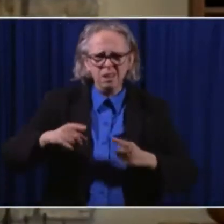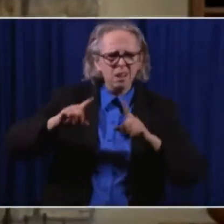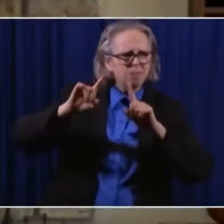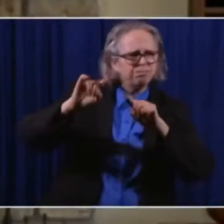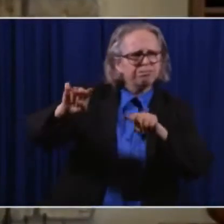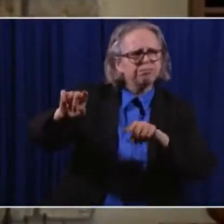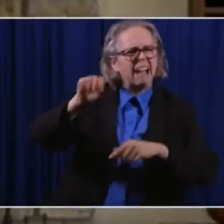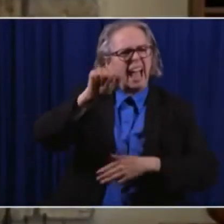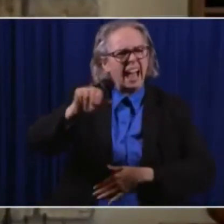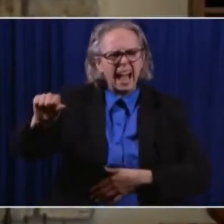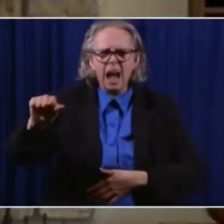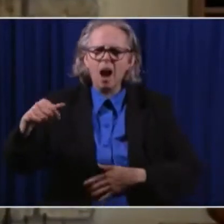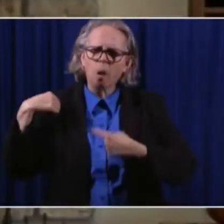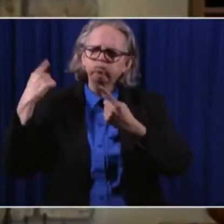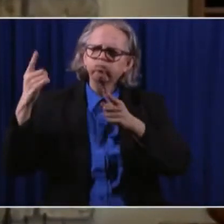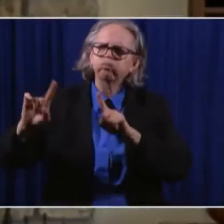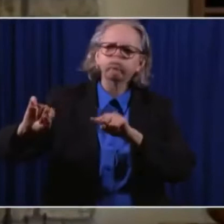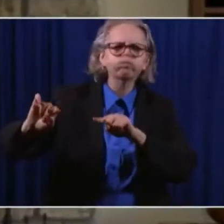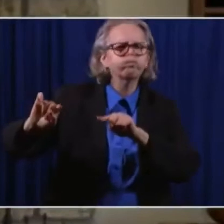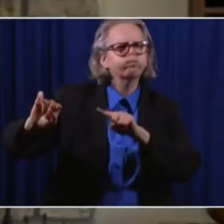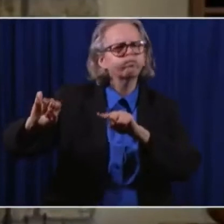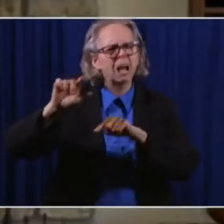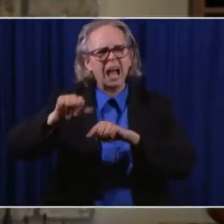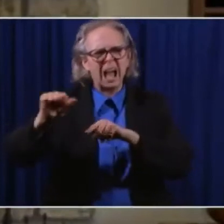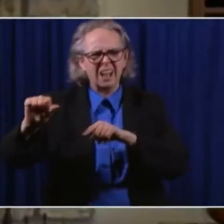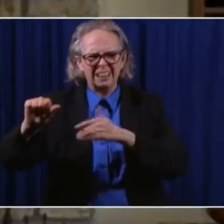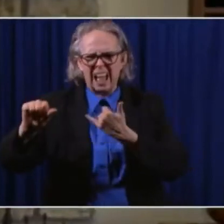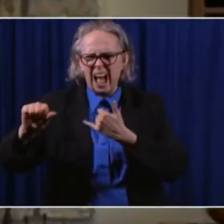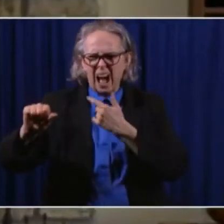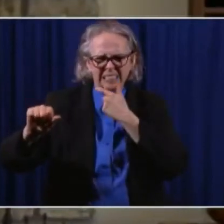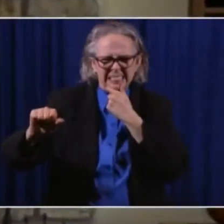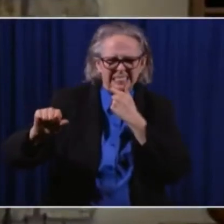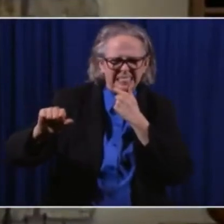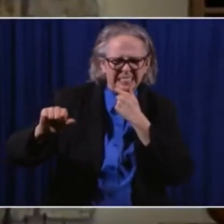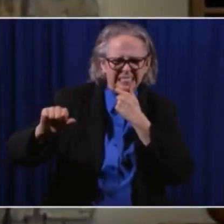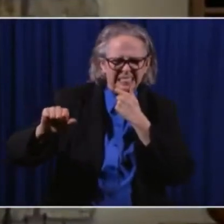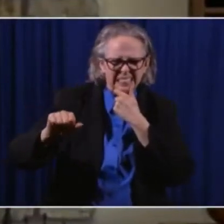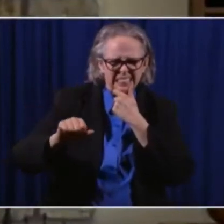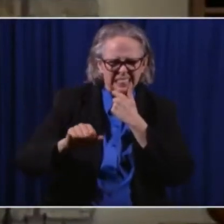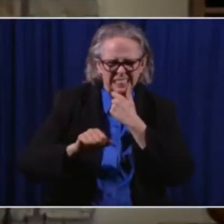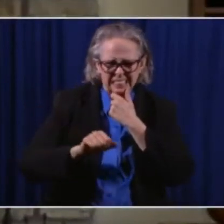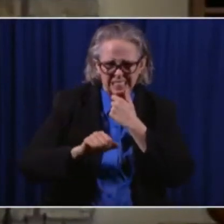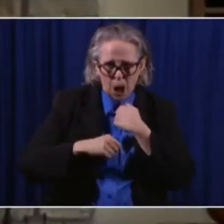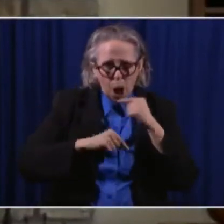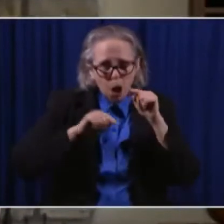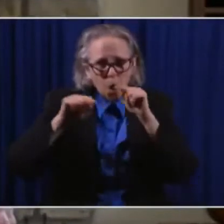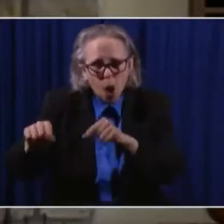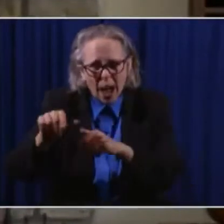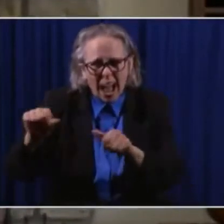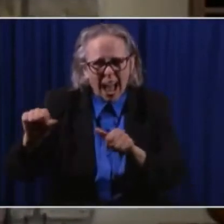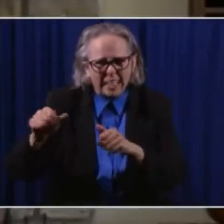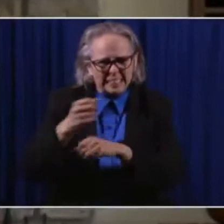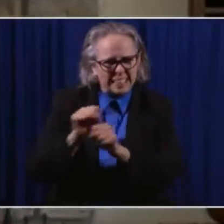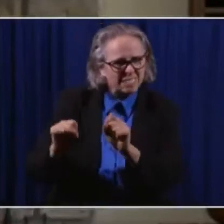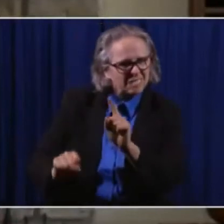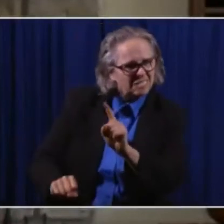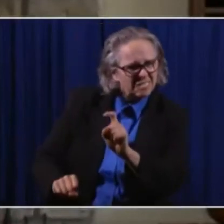what you're saying is try to figure out either how to physically continue that, maybe wear masks, do something, or do it